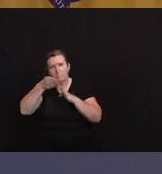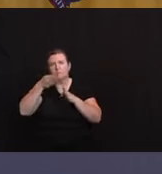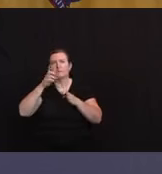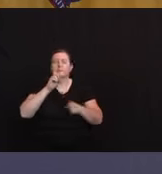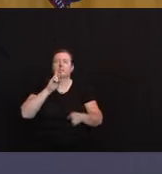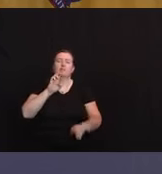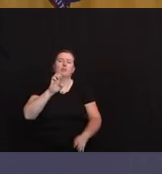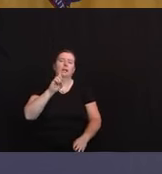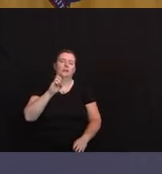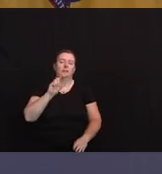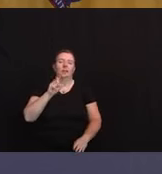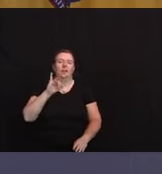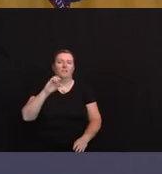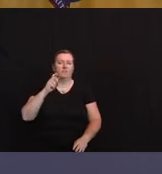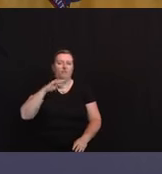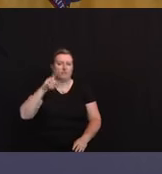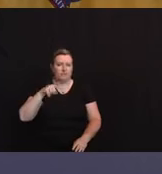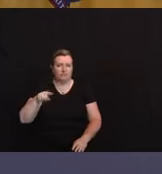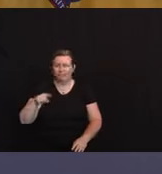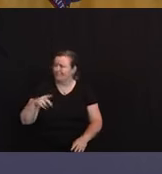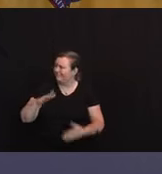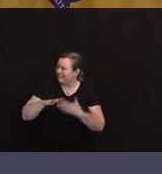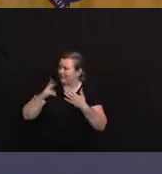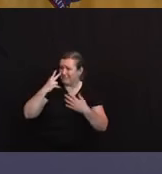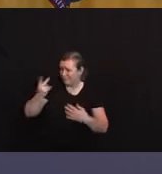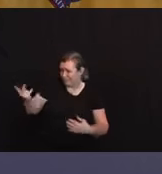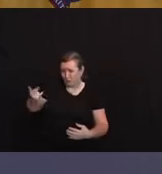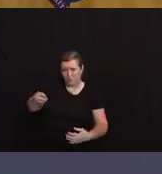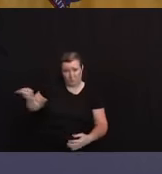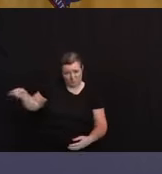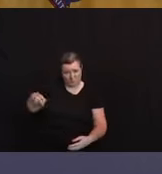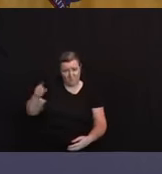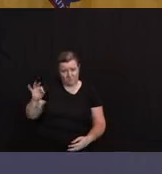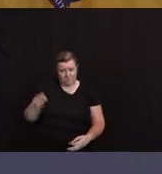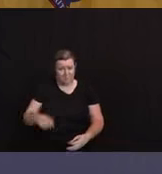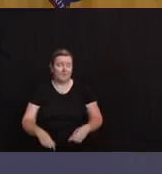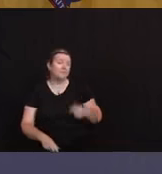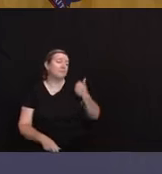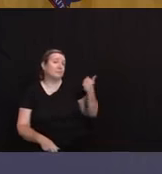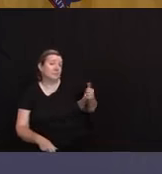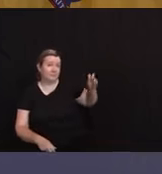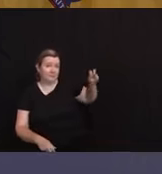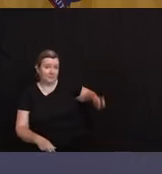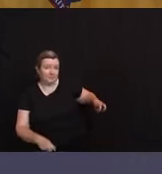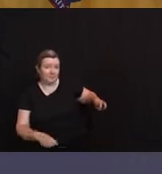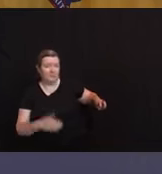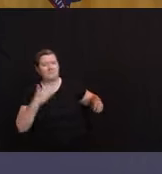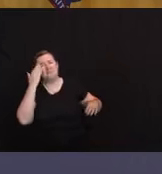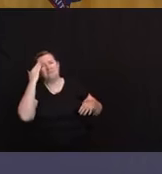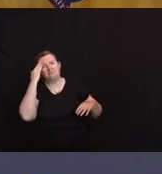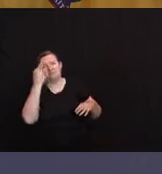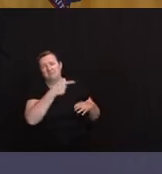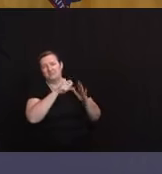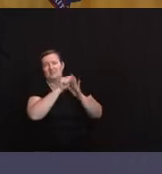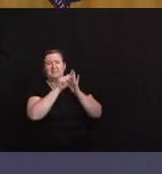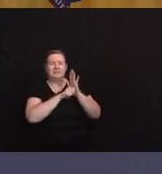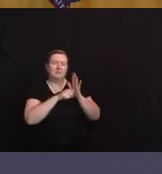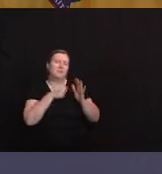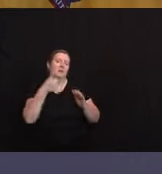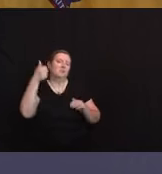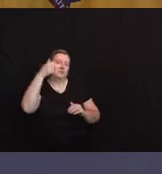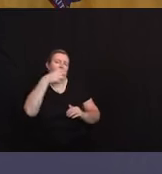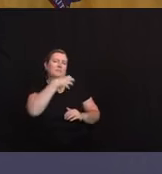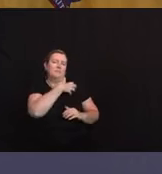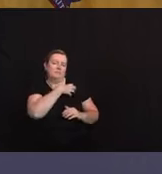Lifshitz. Great to have you both. To my left, another guy who needs no introduction, the Superintendent of the State Police, Colonel Pat Callahan. Director